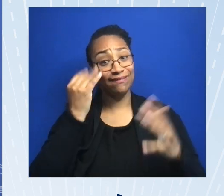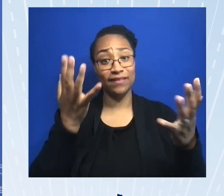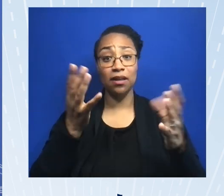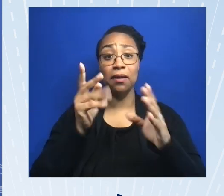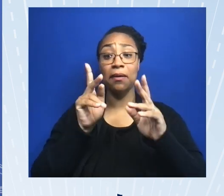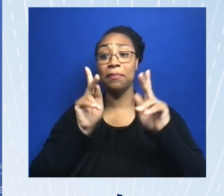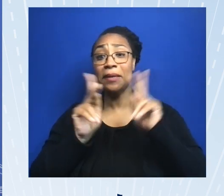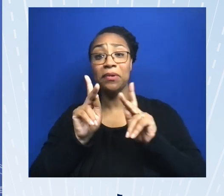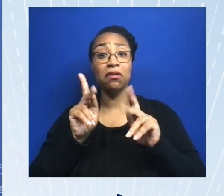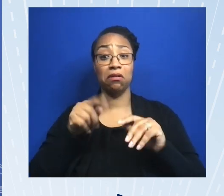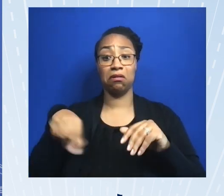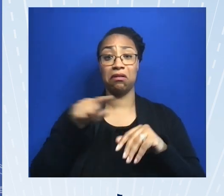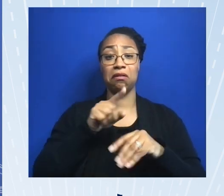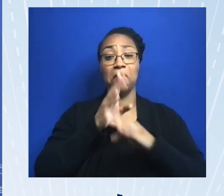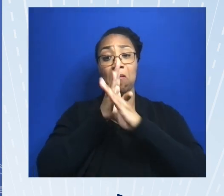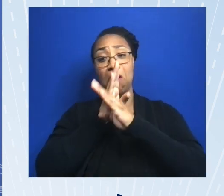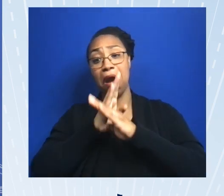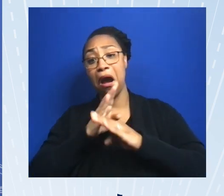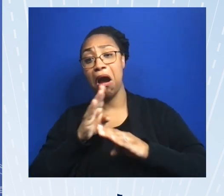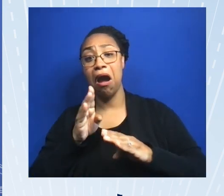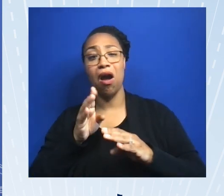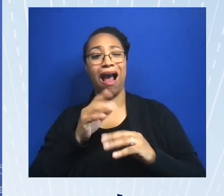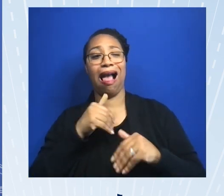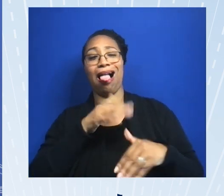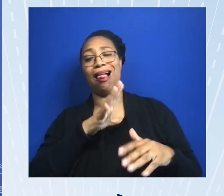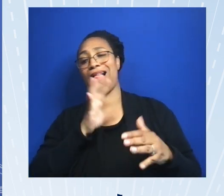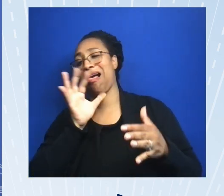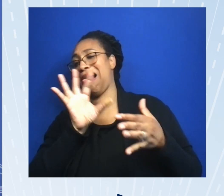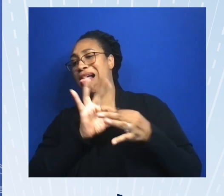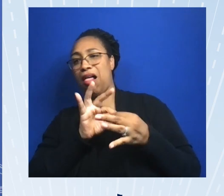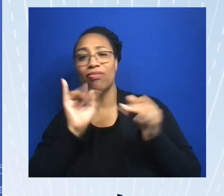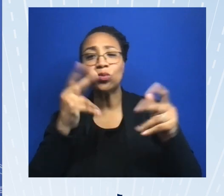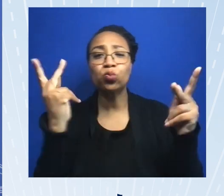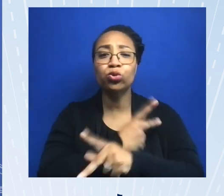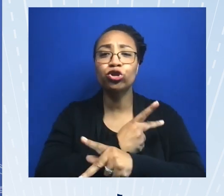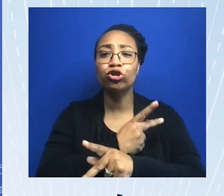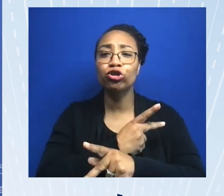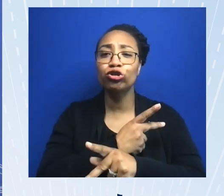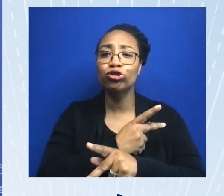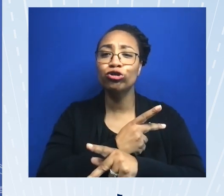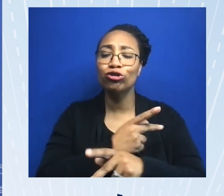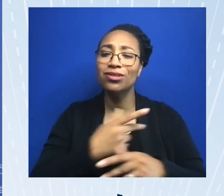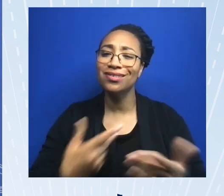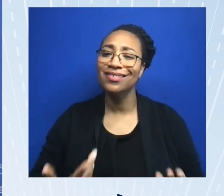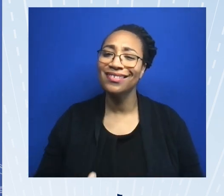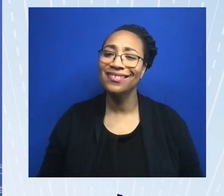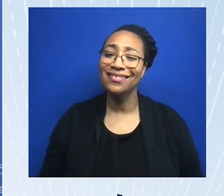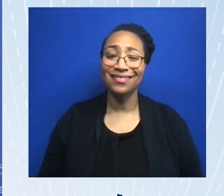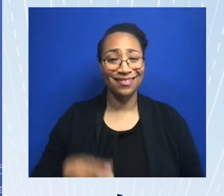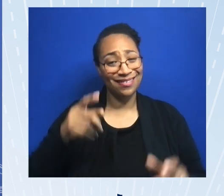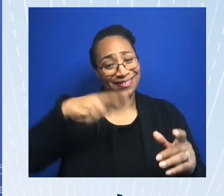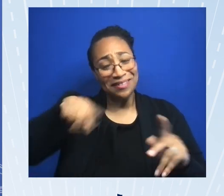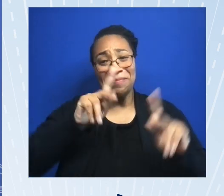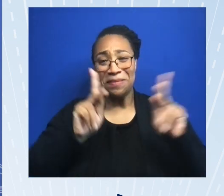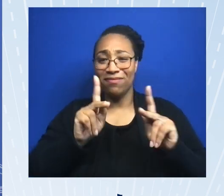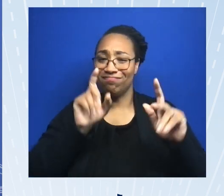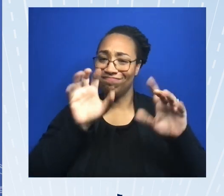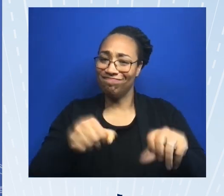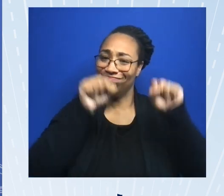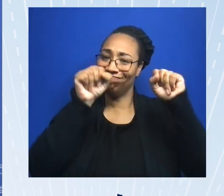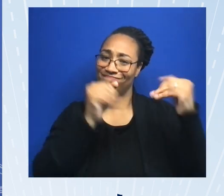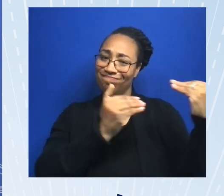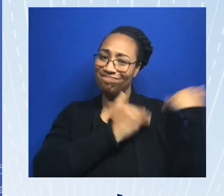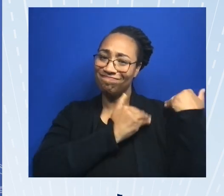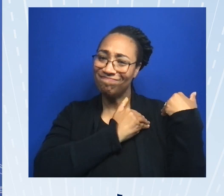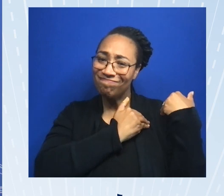President Biden embodies that obligation, standing with the Jewish community. I can say this because I have known him since